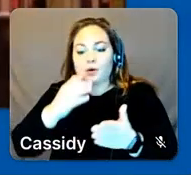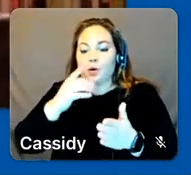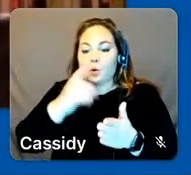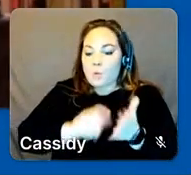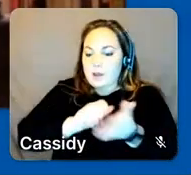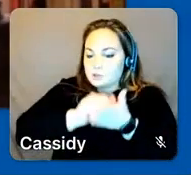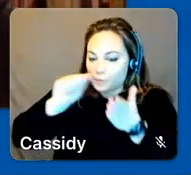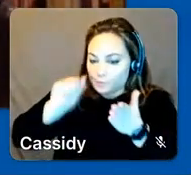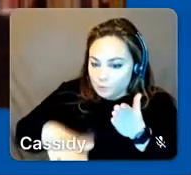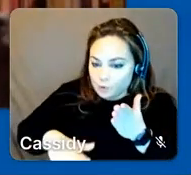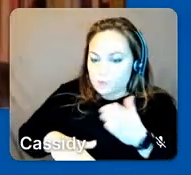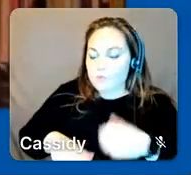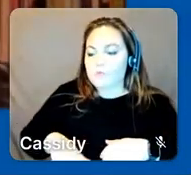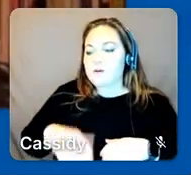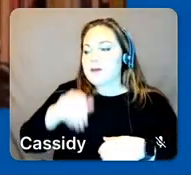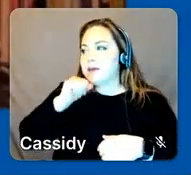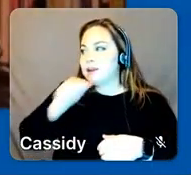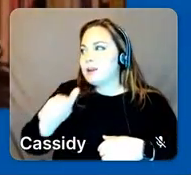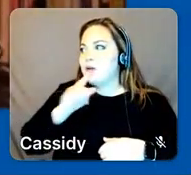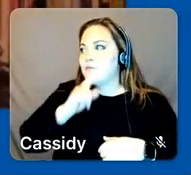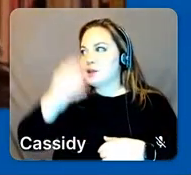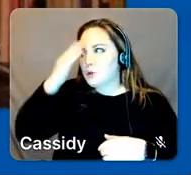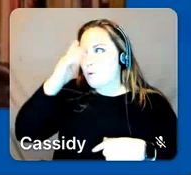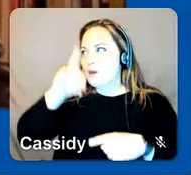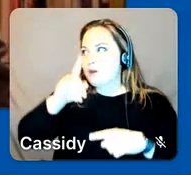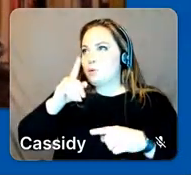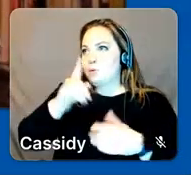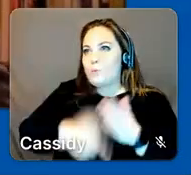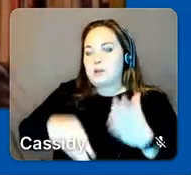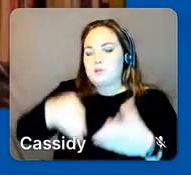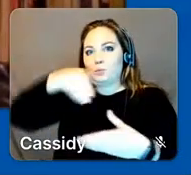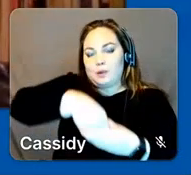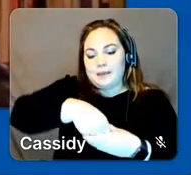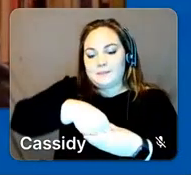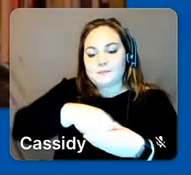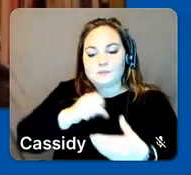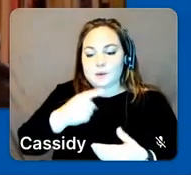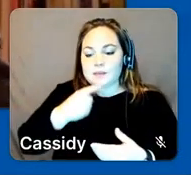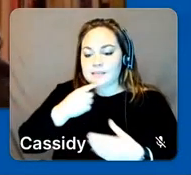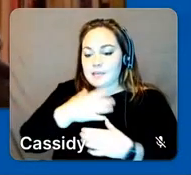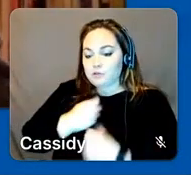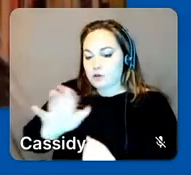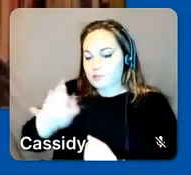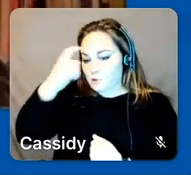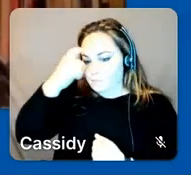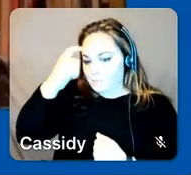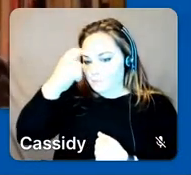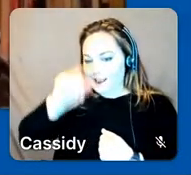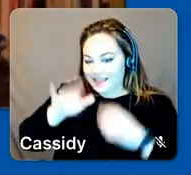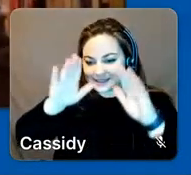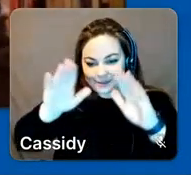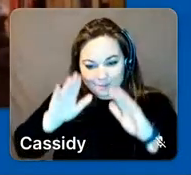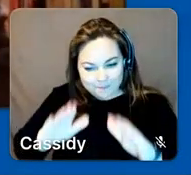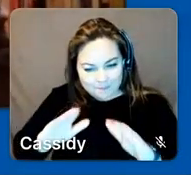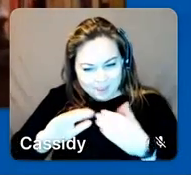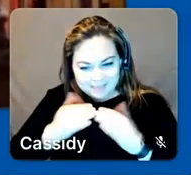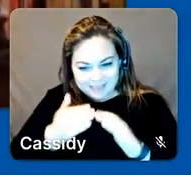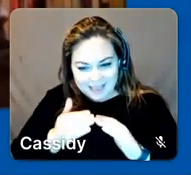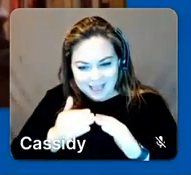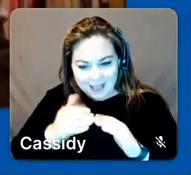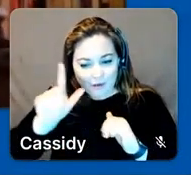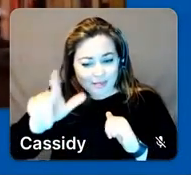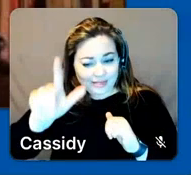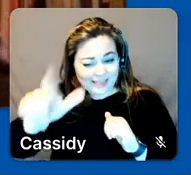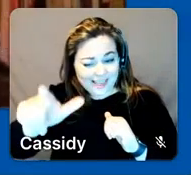more important than knowing sort of what to put in. So I would say trust your brain, because it is amazing how later on